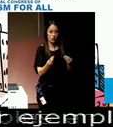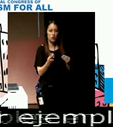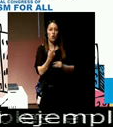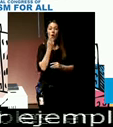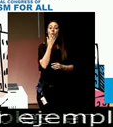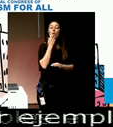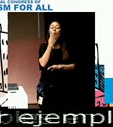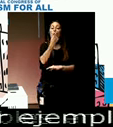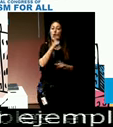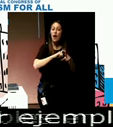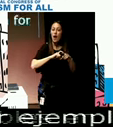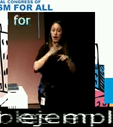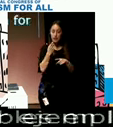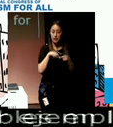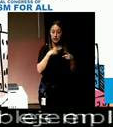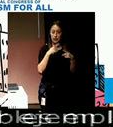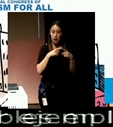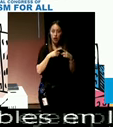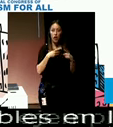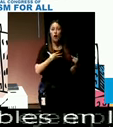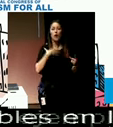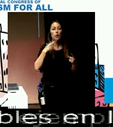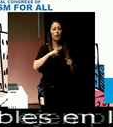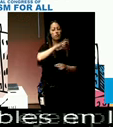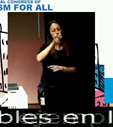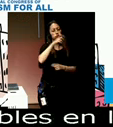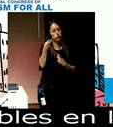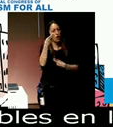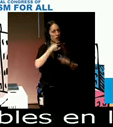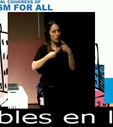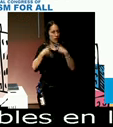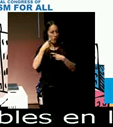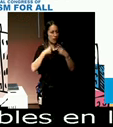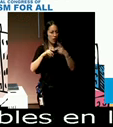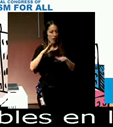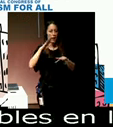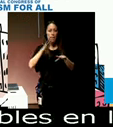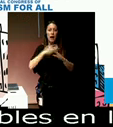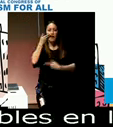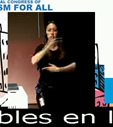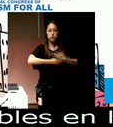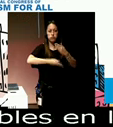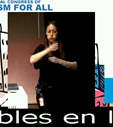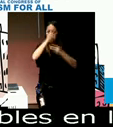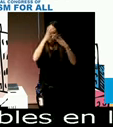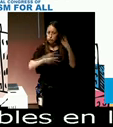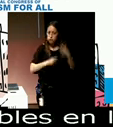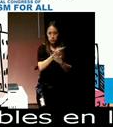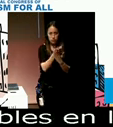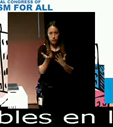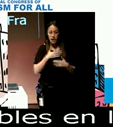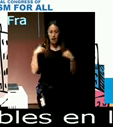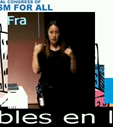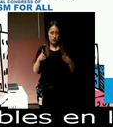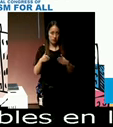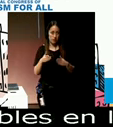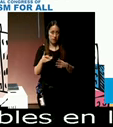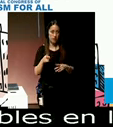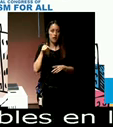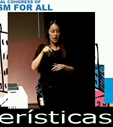disabilities. This is a major difference with other websites in France. For the web